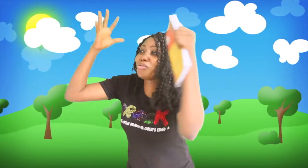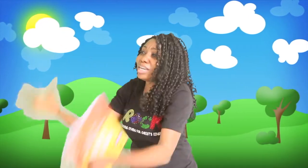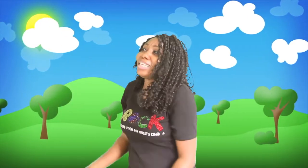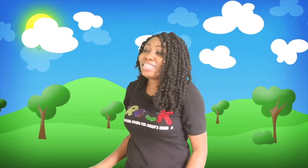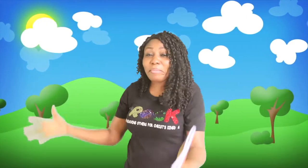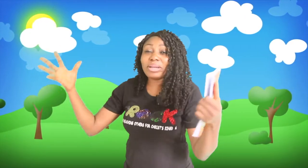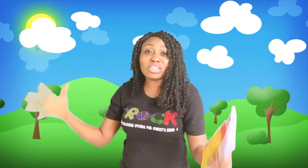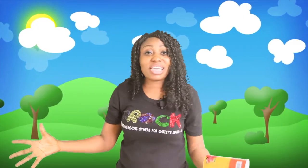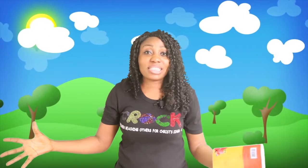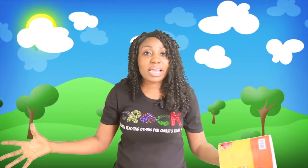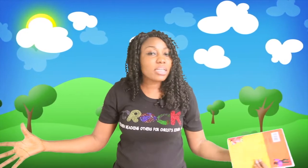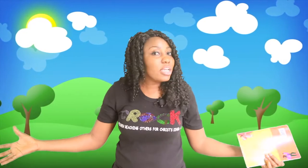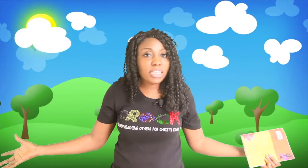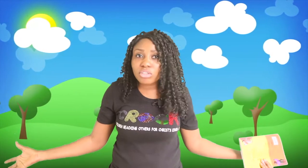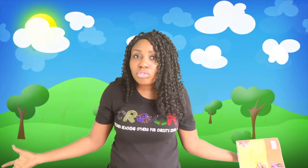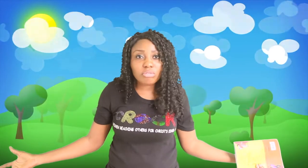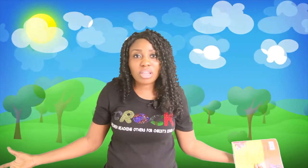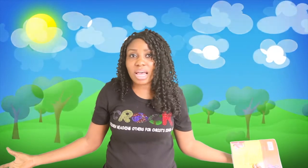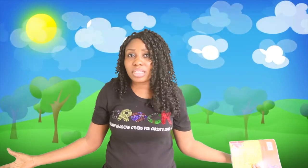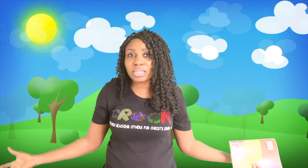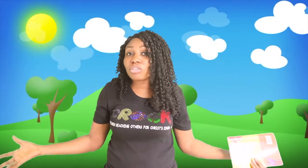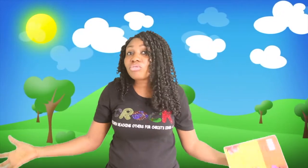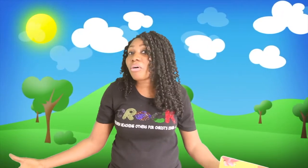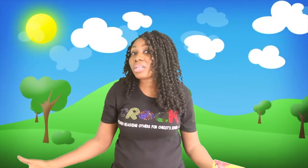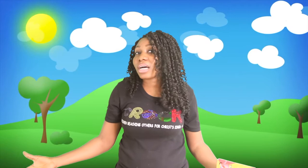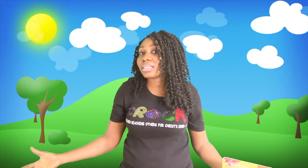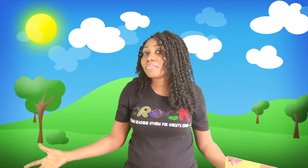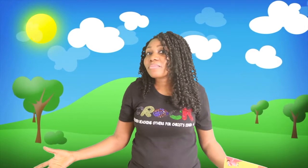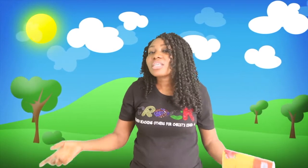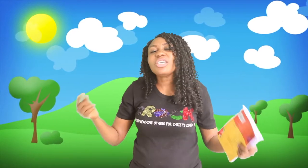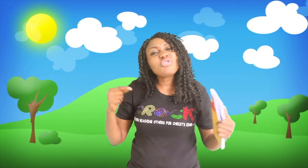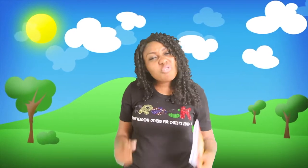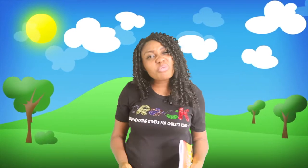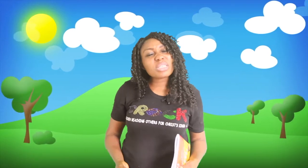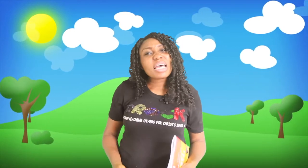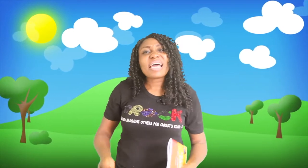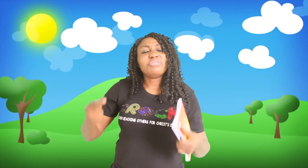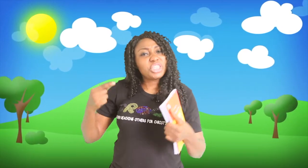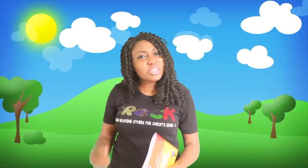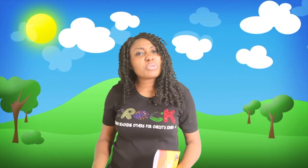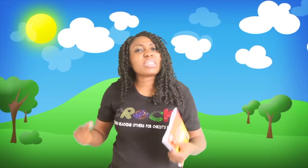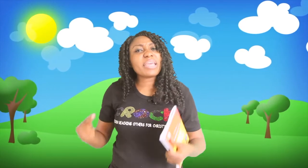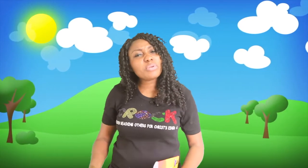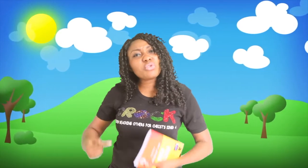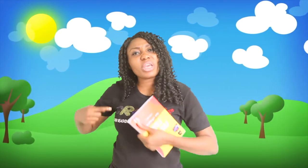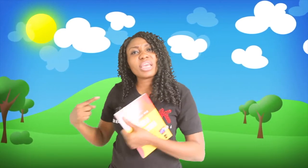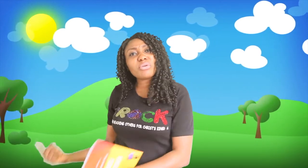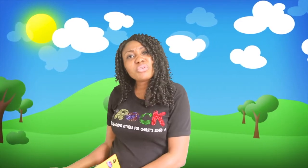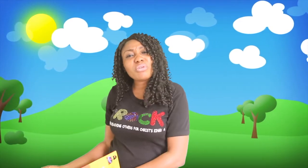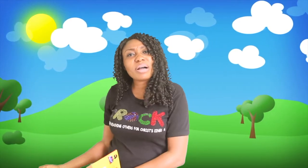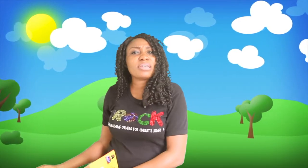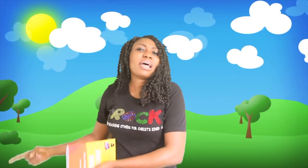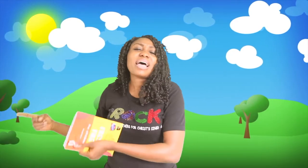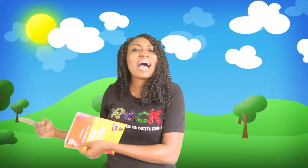with me, now you wasted time and my daughter is dead. He didn't do that. He didn't do all that. He knows that if Jesus was able to